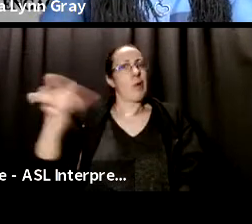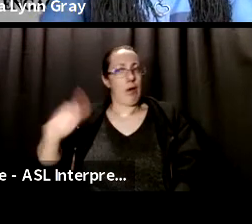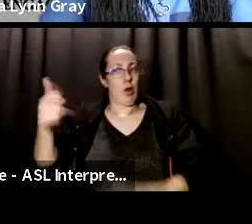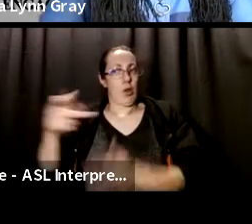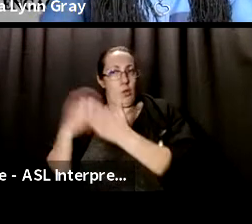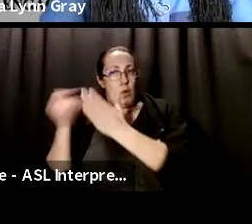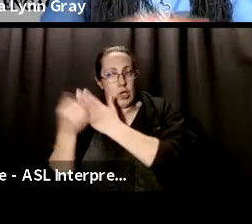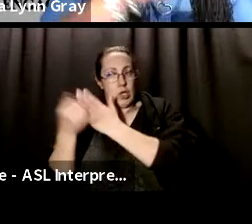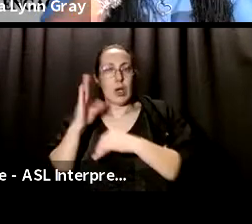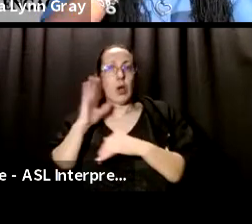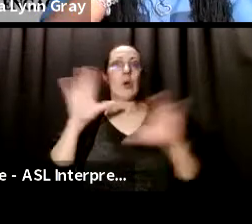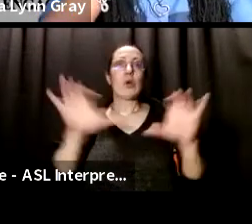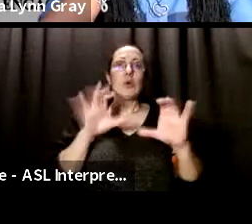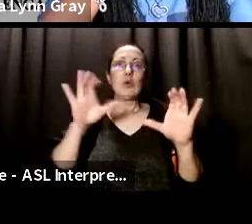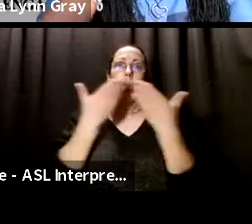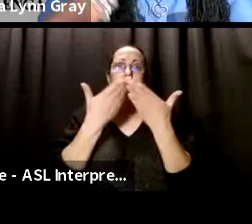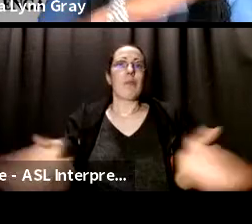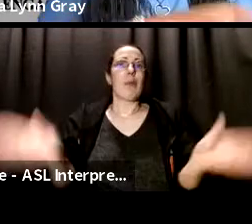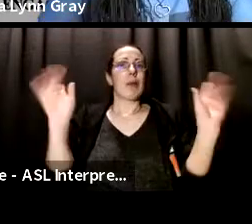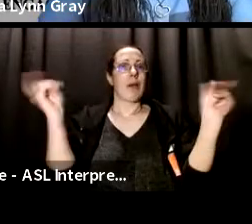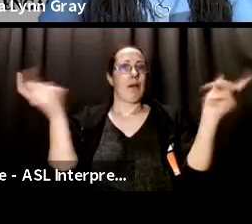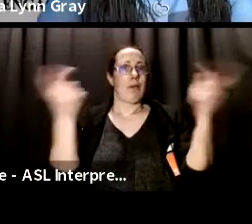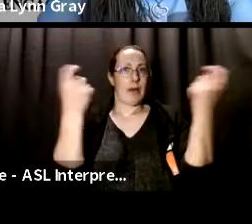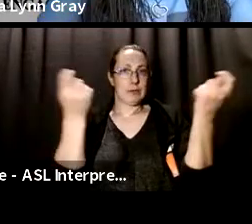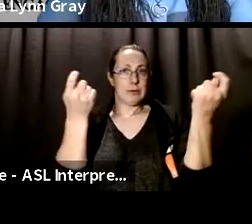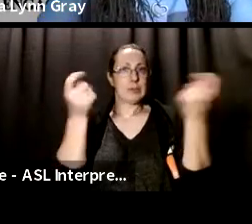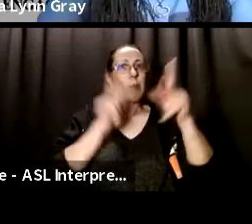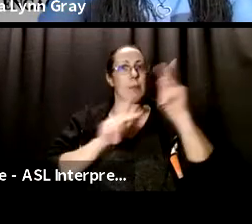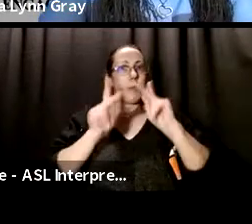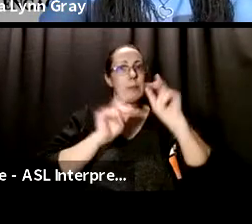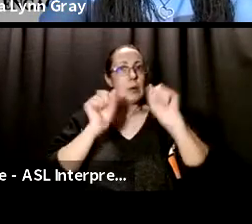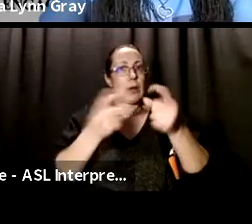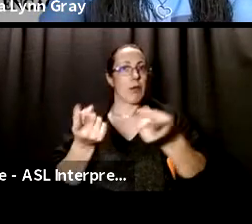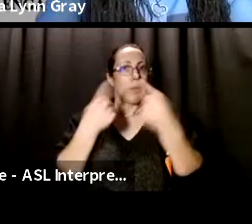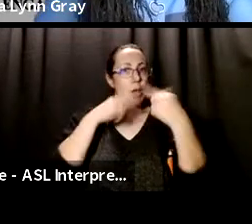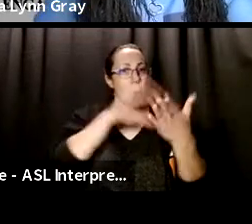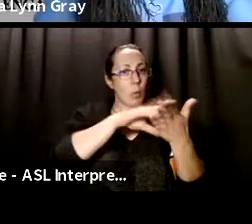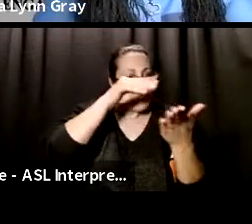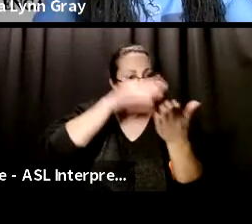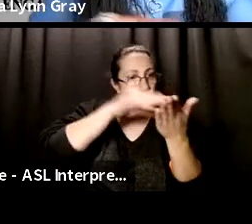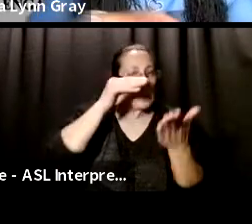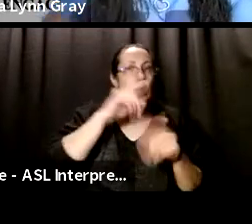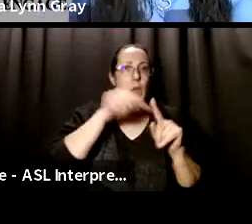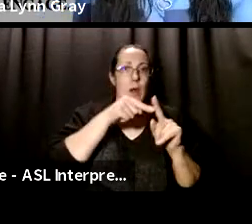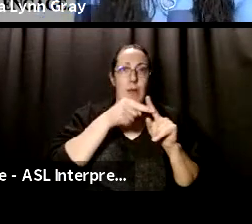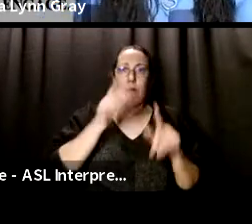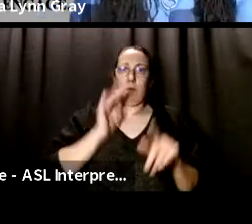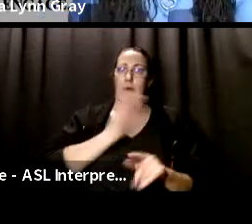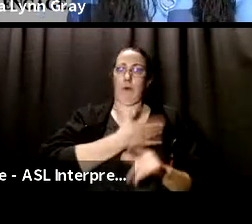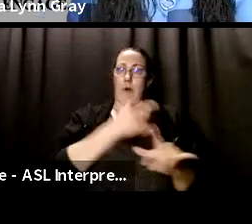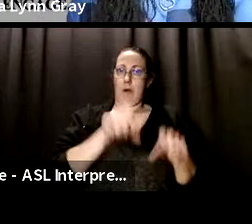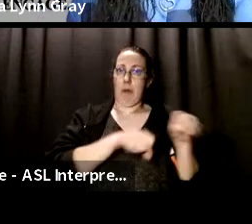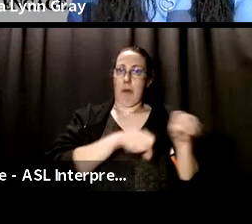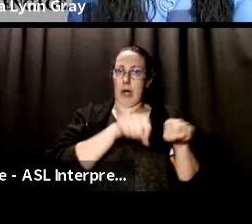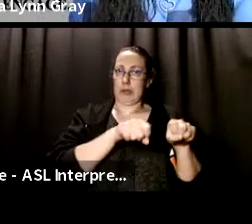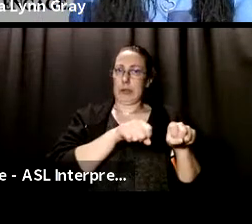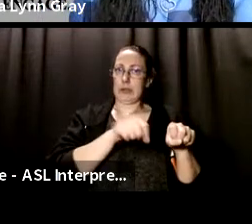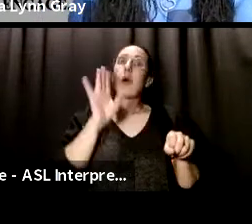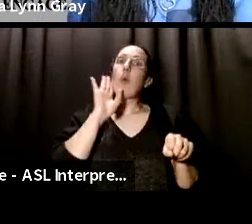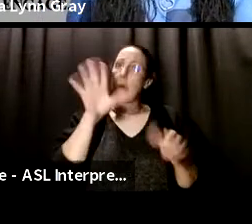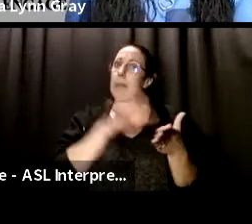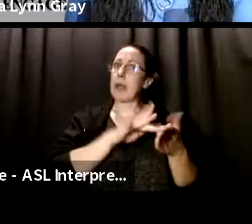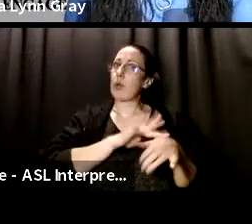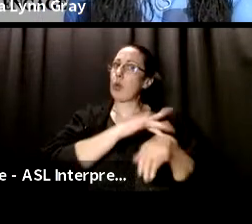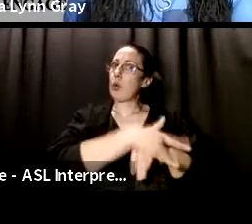do actual public events where people can come and learn about the bikes. And that will be one of the early stages